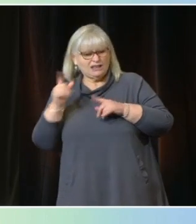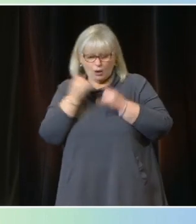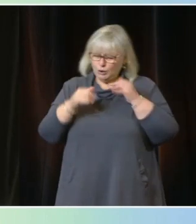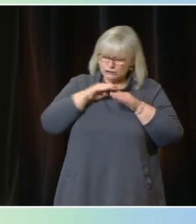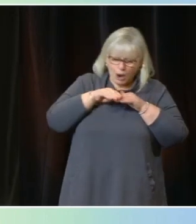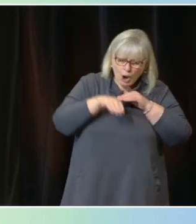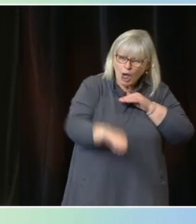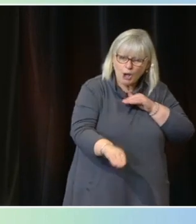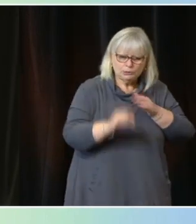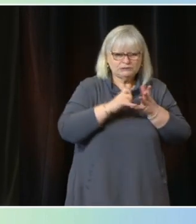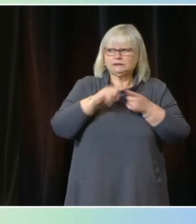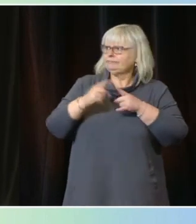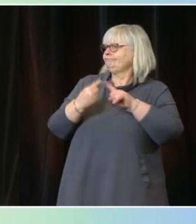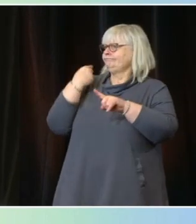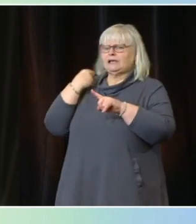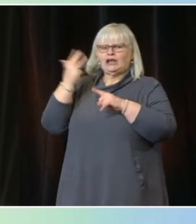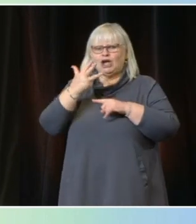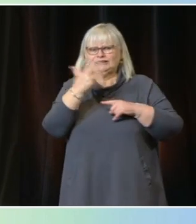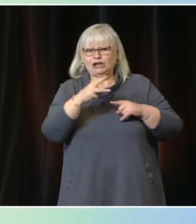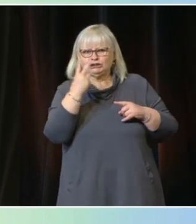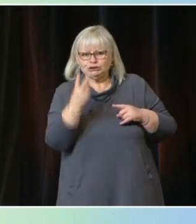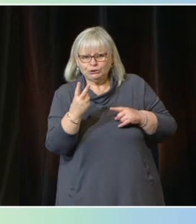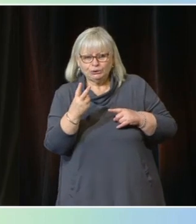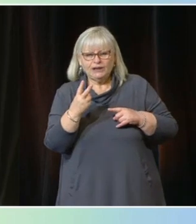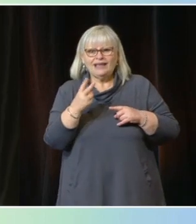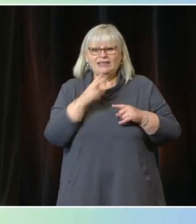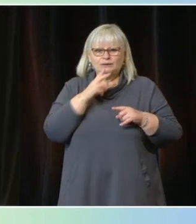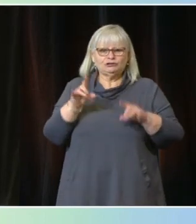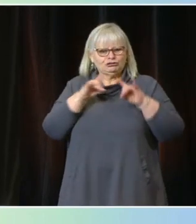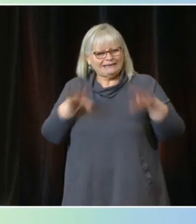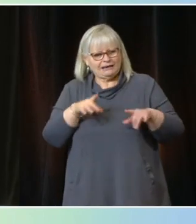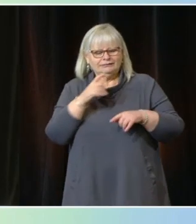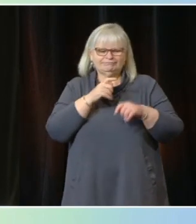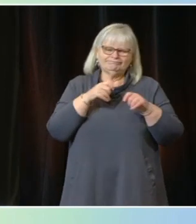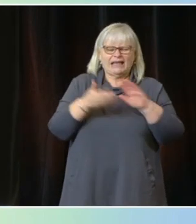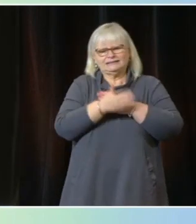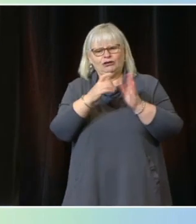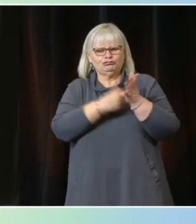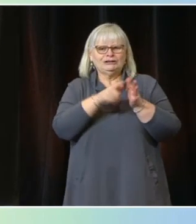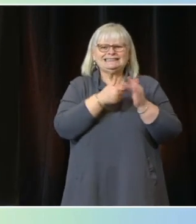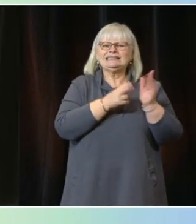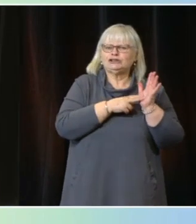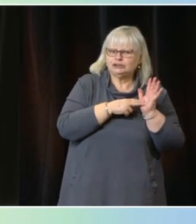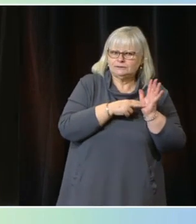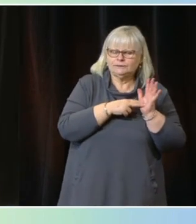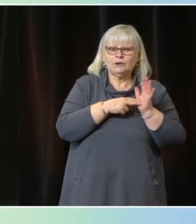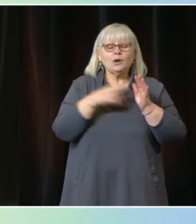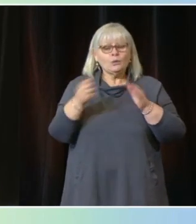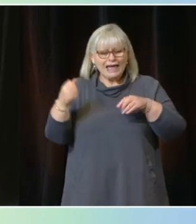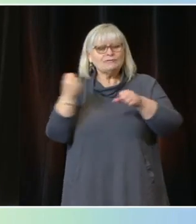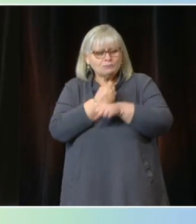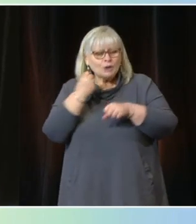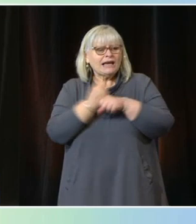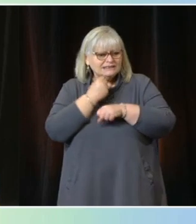level since 1992 around the time that Australia was in recession Australia does have a productivity problem